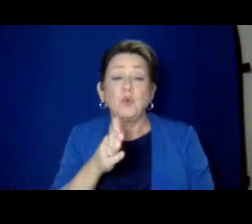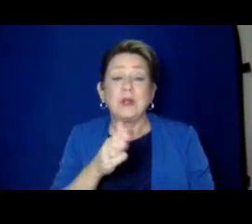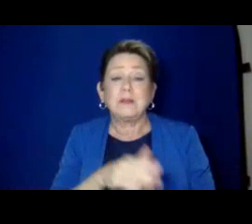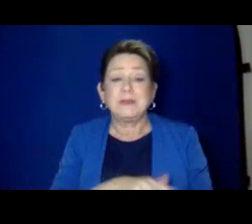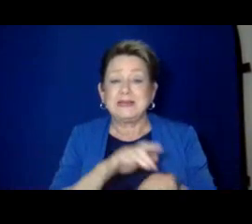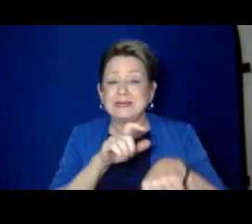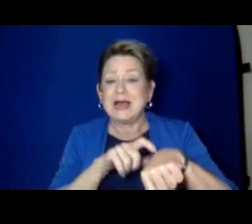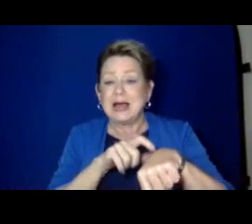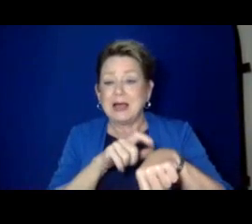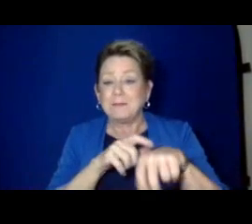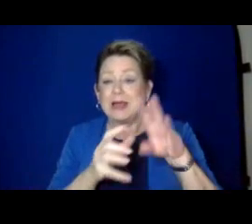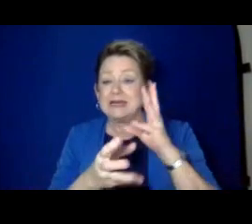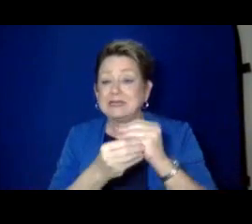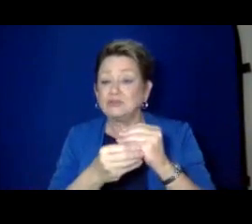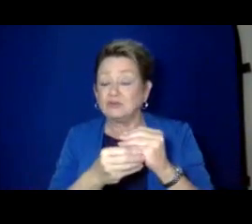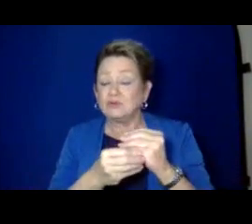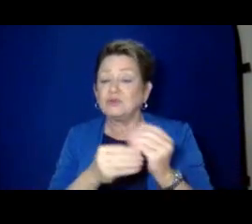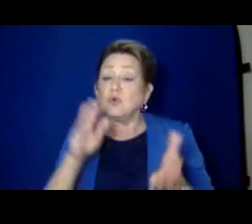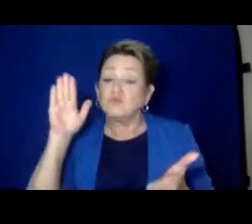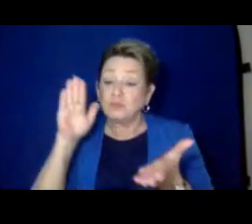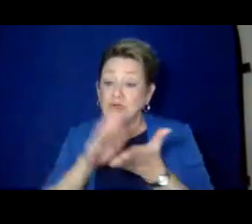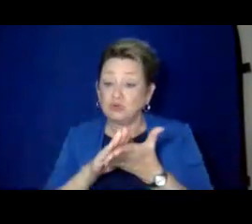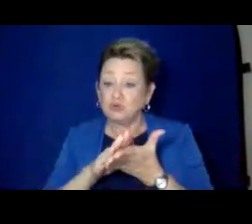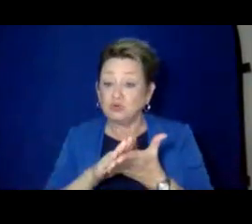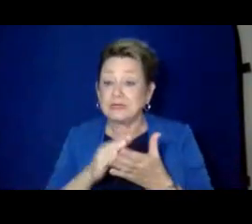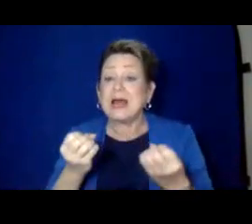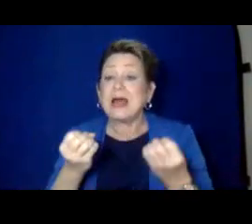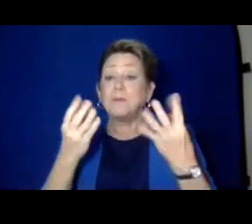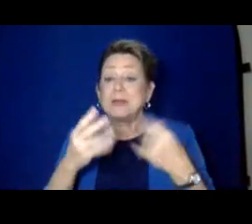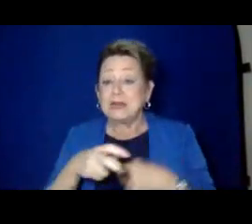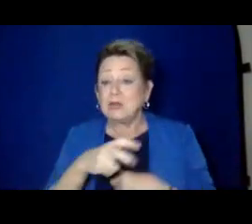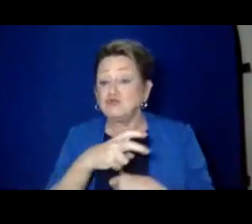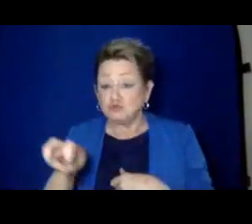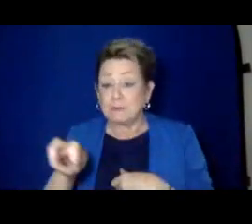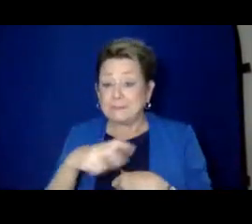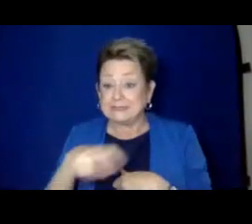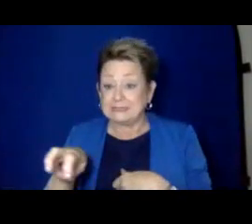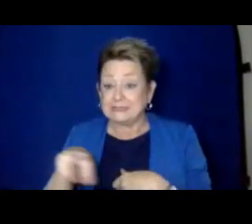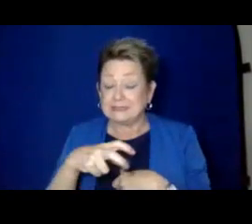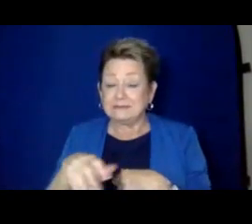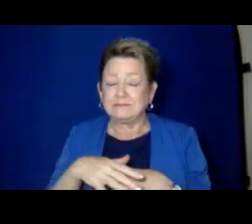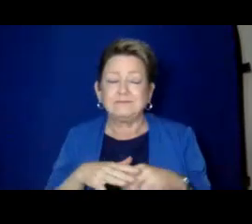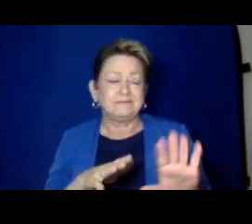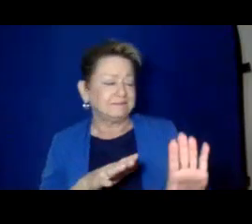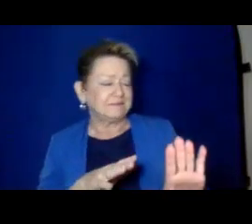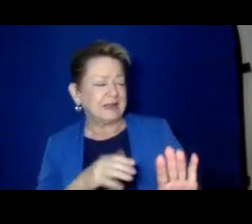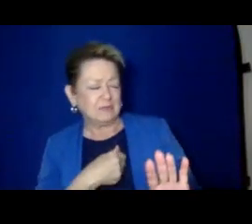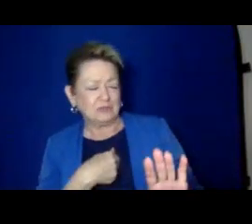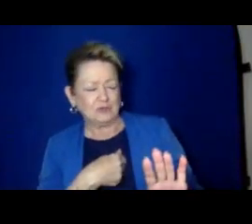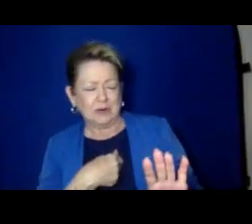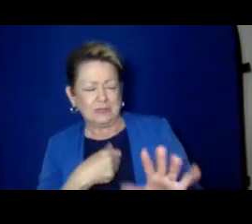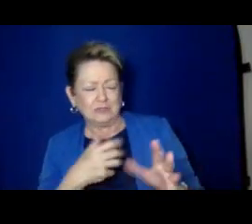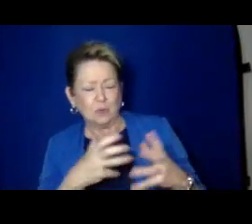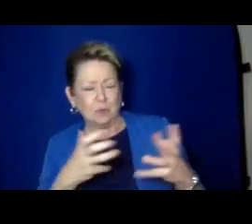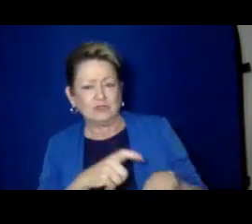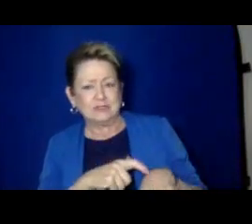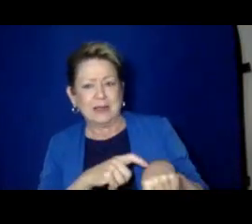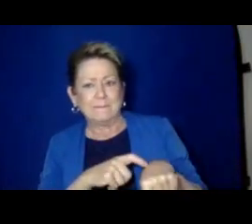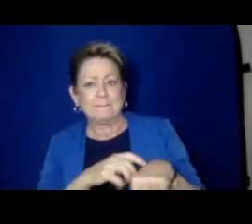be some additional less trips. Sorry, so I didn't mean to spend so much time on this, but